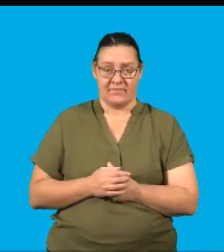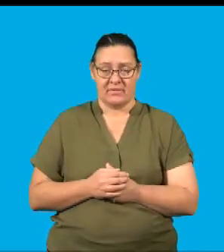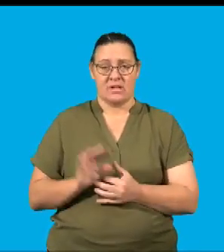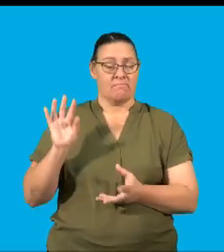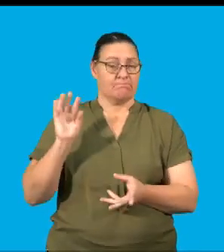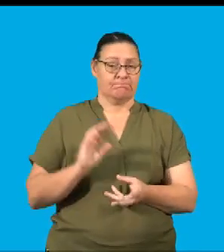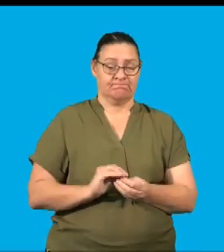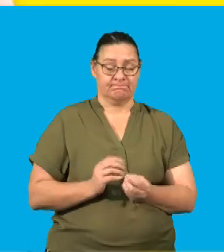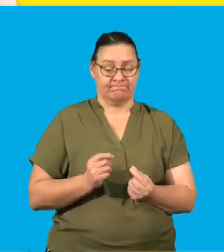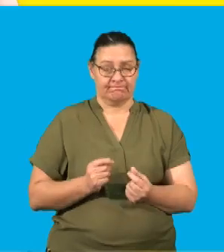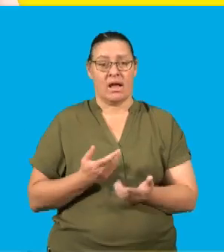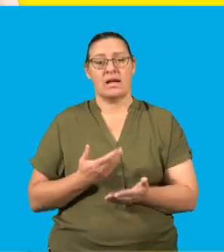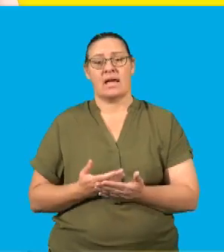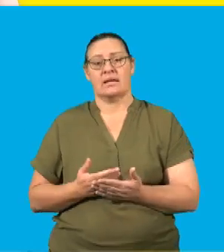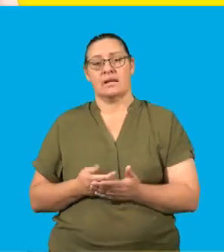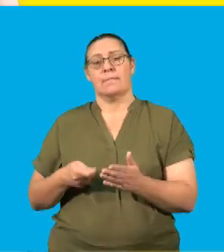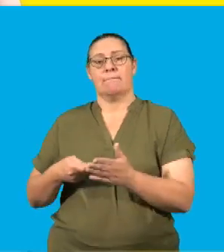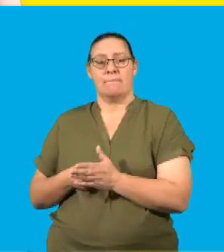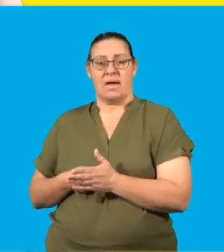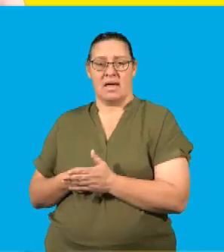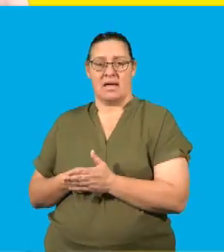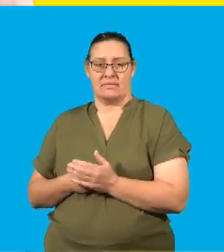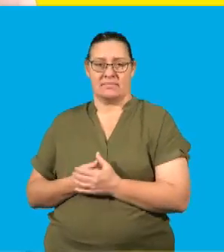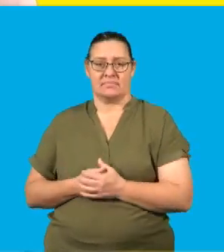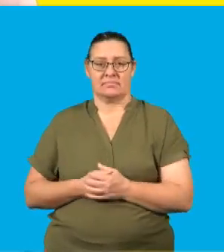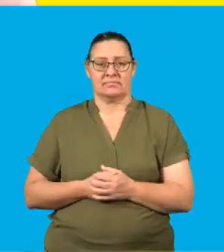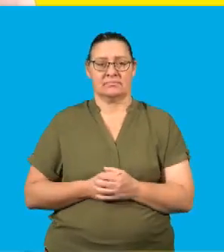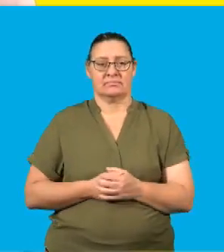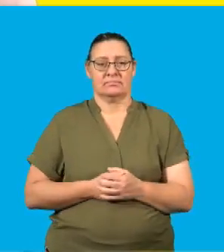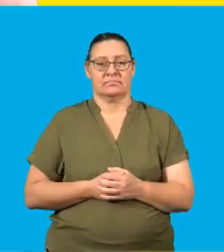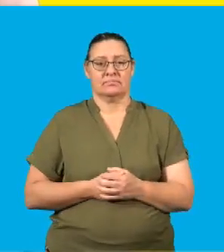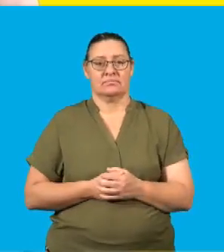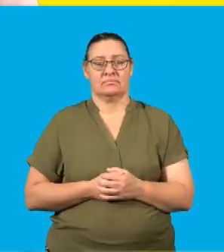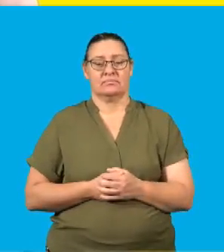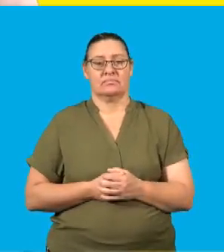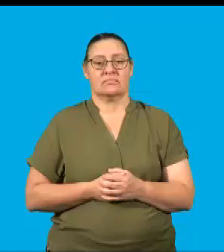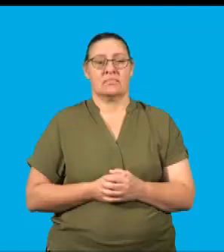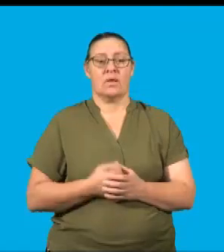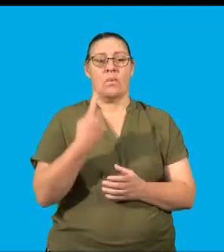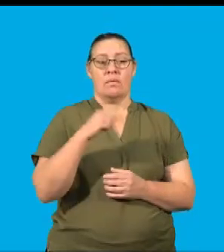So you can save up your money. Once you've accumulated that amount, then you just go and buy your calculator cash.